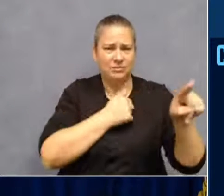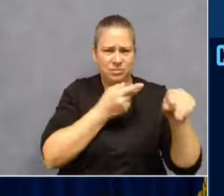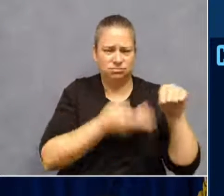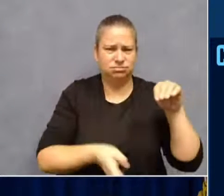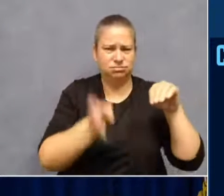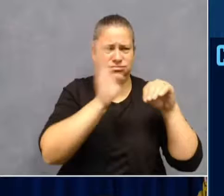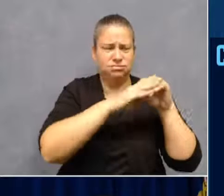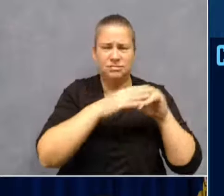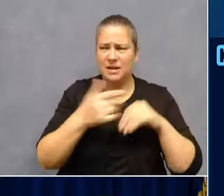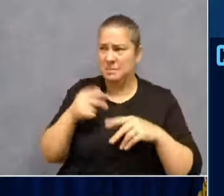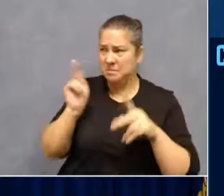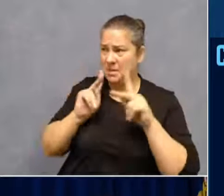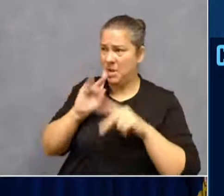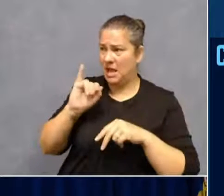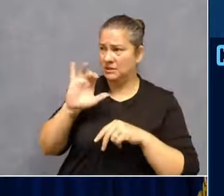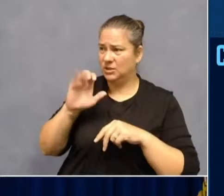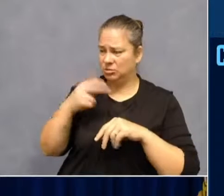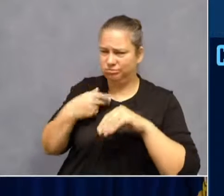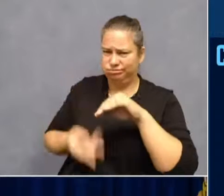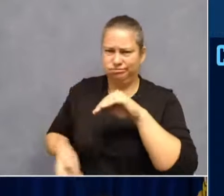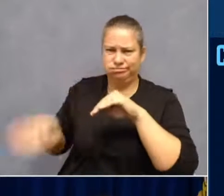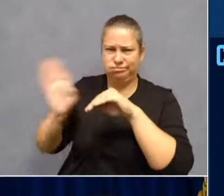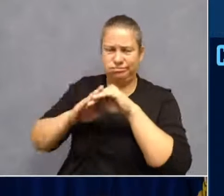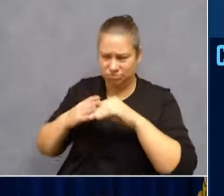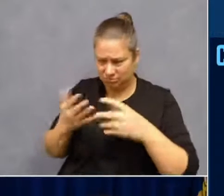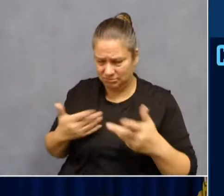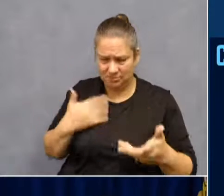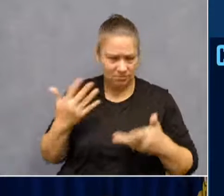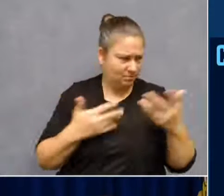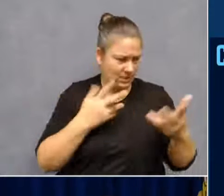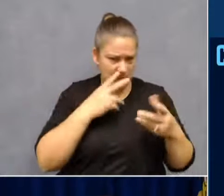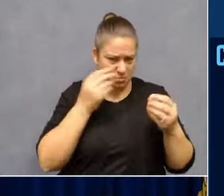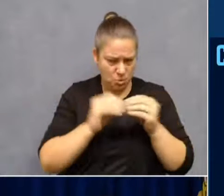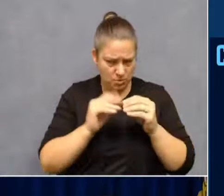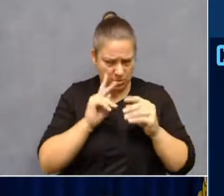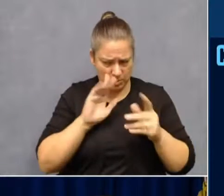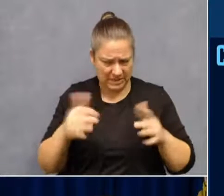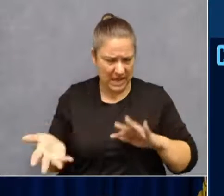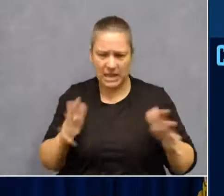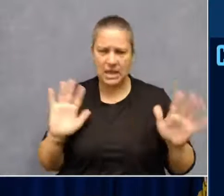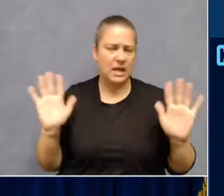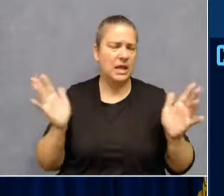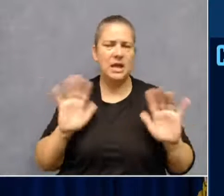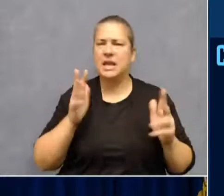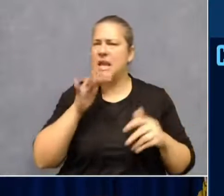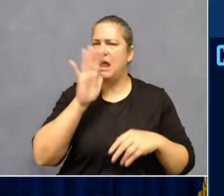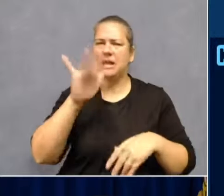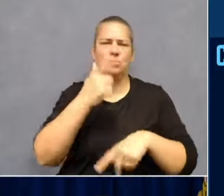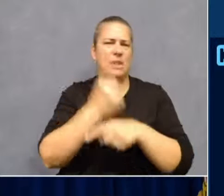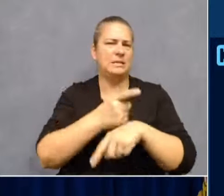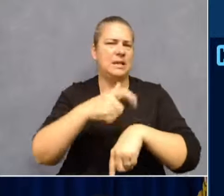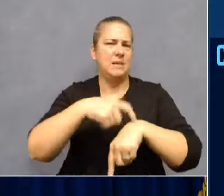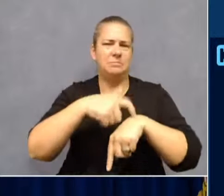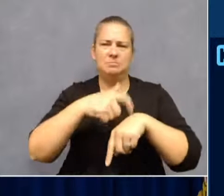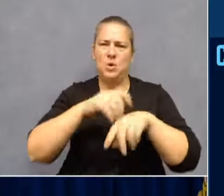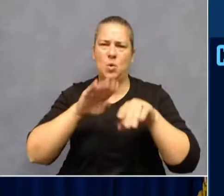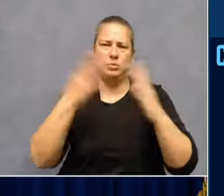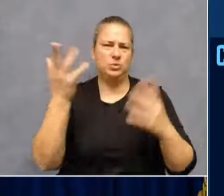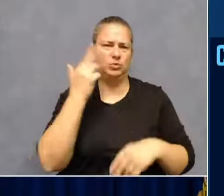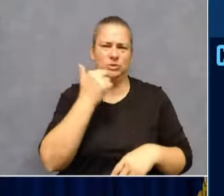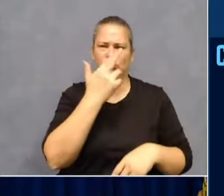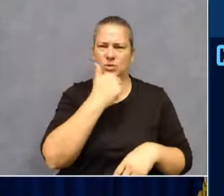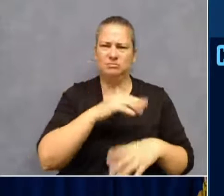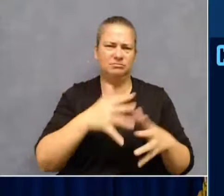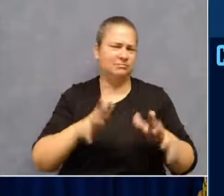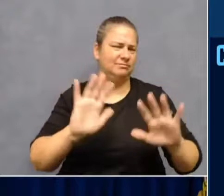in people in the ICUs, and we believe we're seeing more deaths, that's not the time where you increase capacity or you